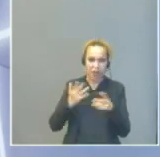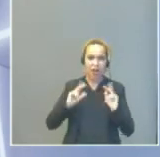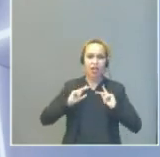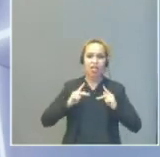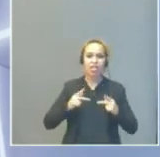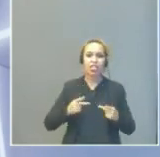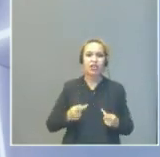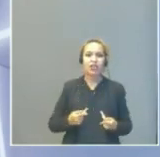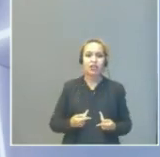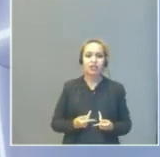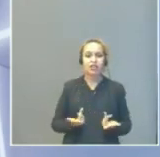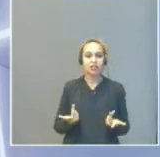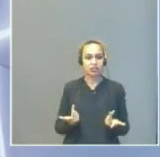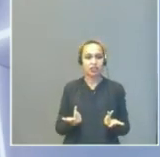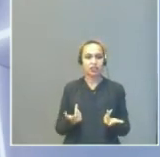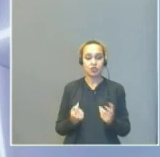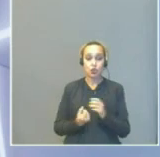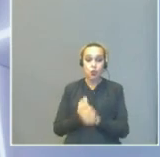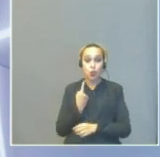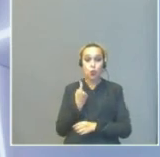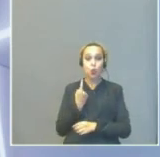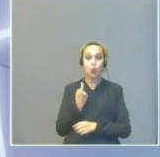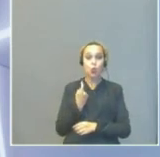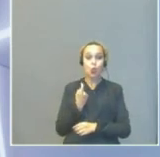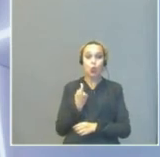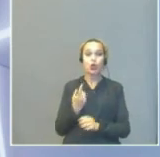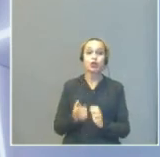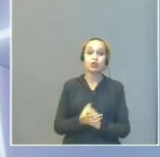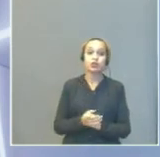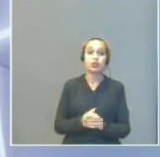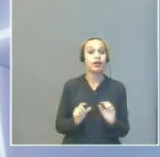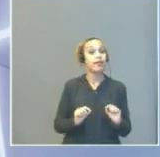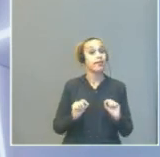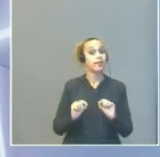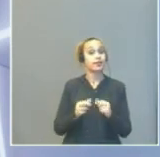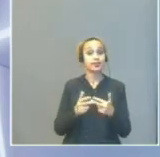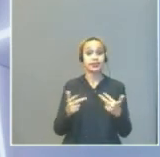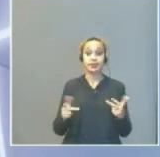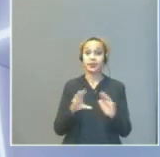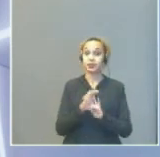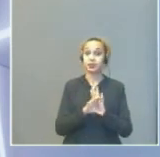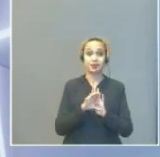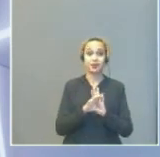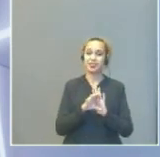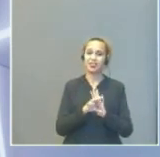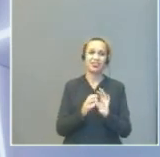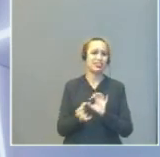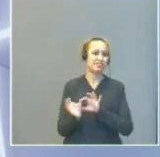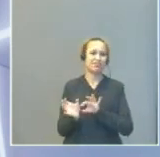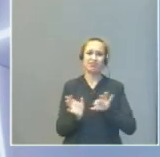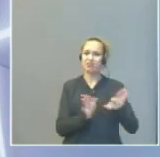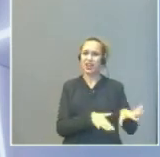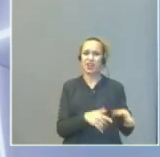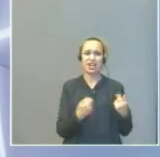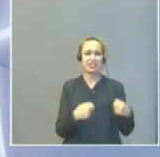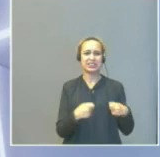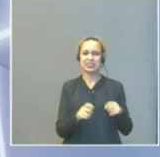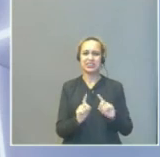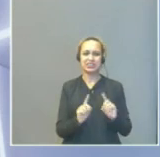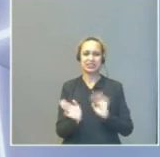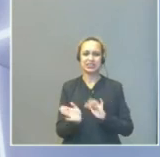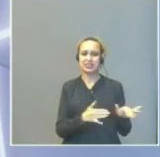diversity, and exclusivity. Those things are necessary concepts. But in order to burst open into